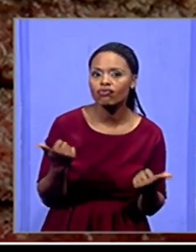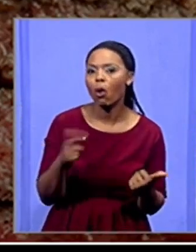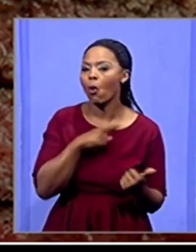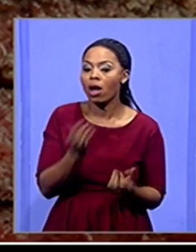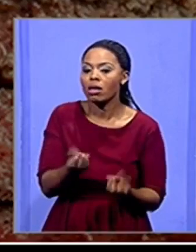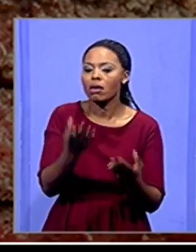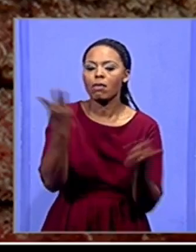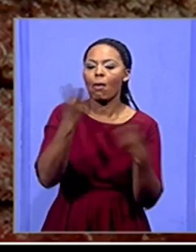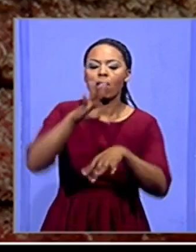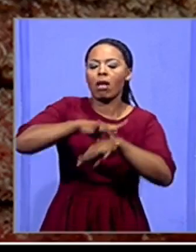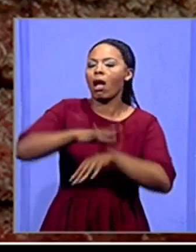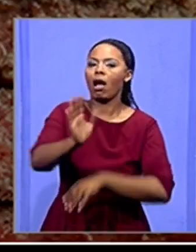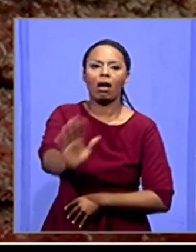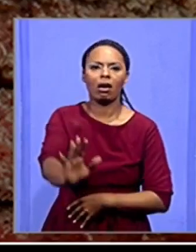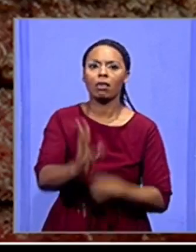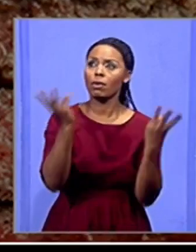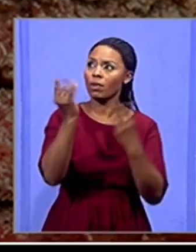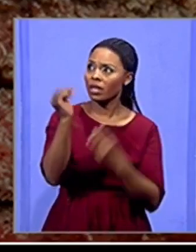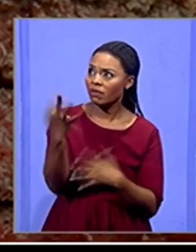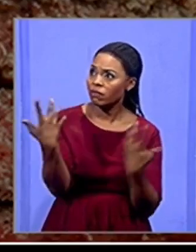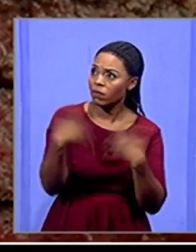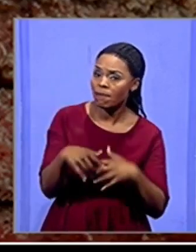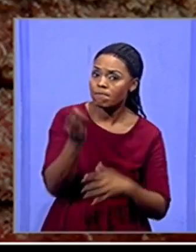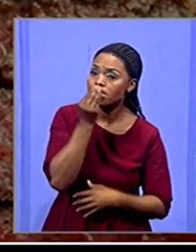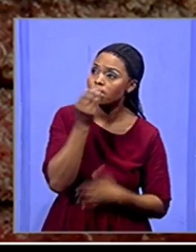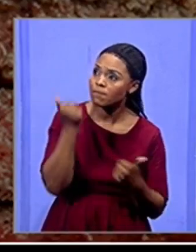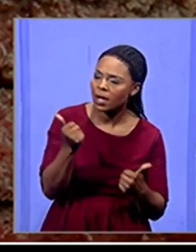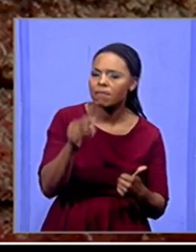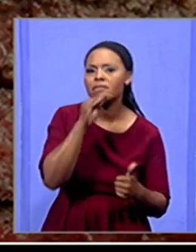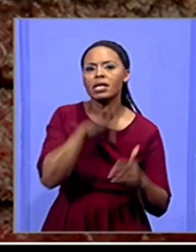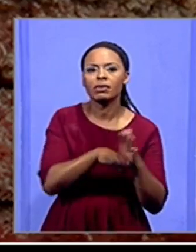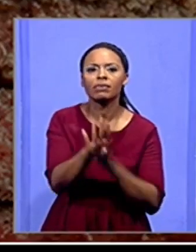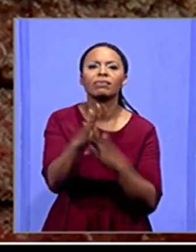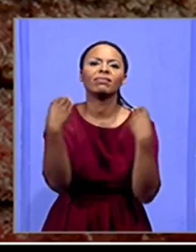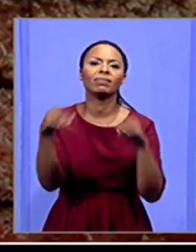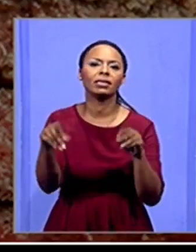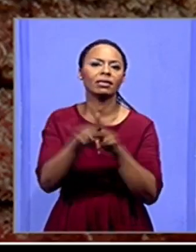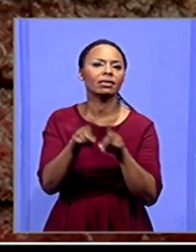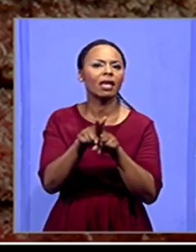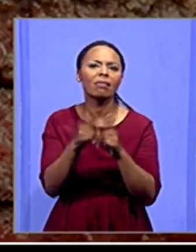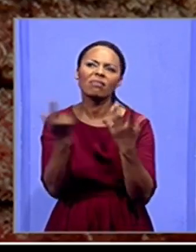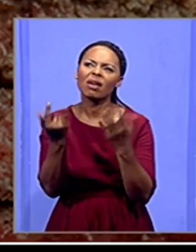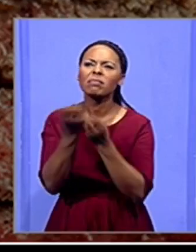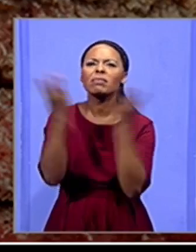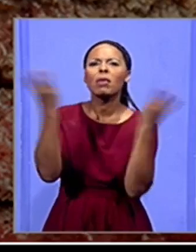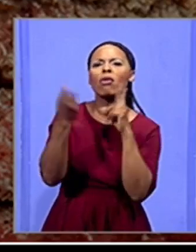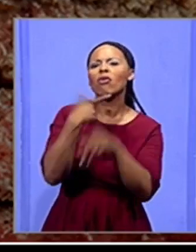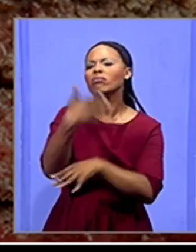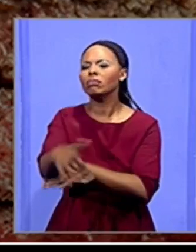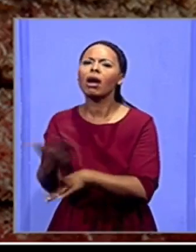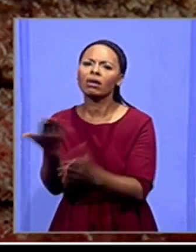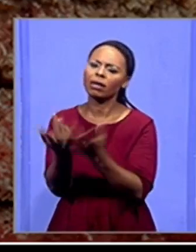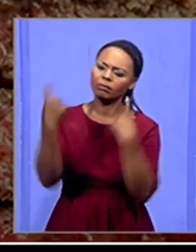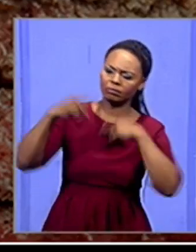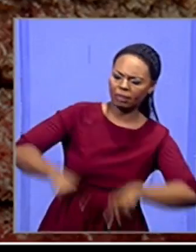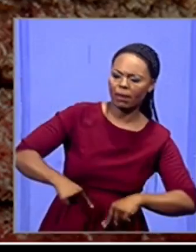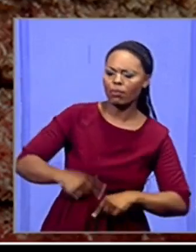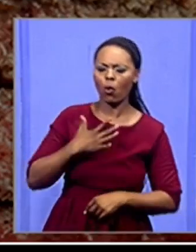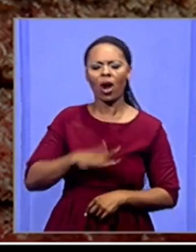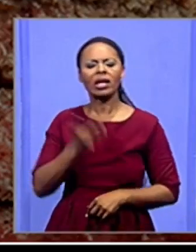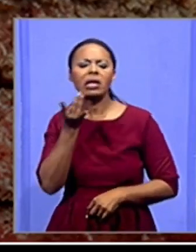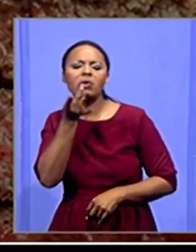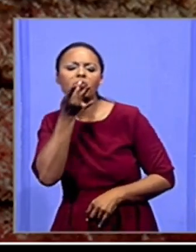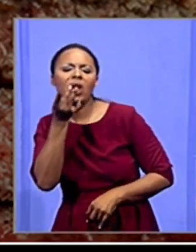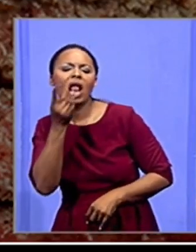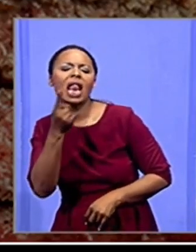ebile e loketše go jewa ke setšhaba e ka goketša kudu šedi ya baeti re lebeletše gore ba ka nyaka go kwa tatso ya